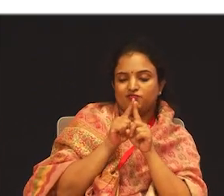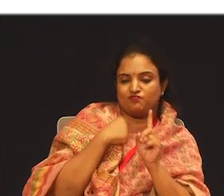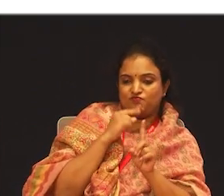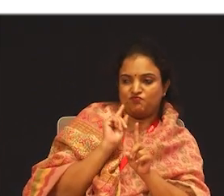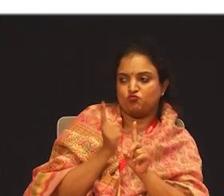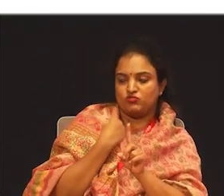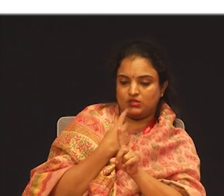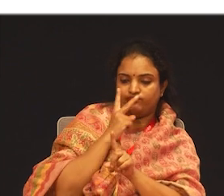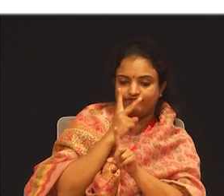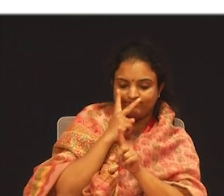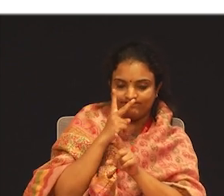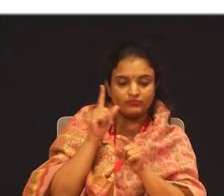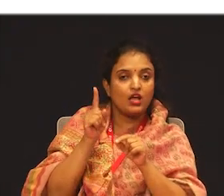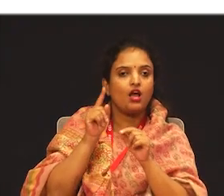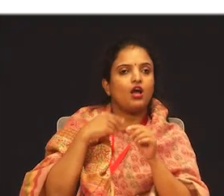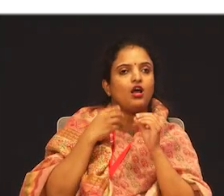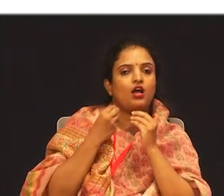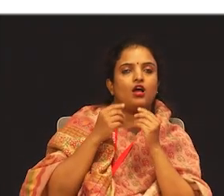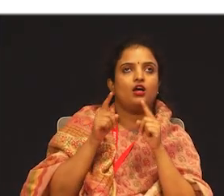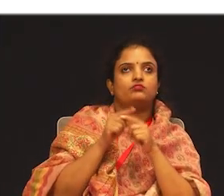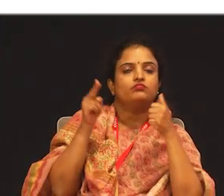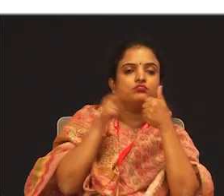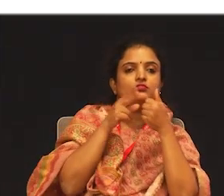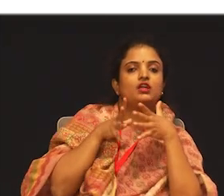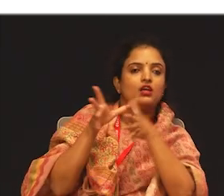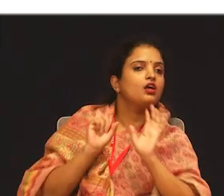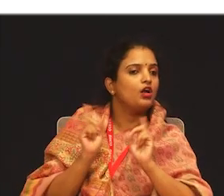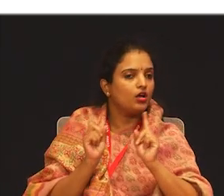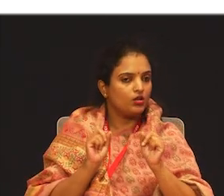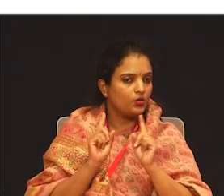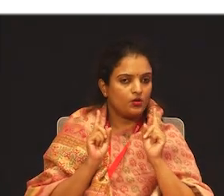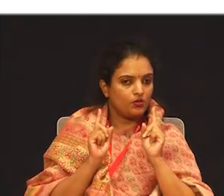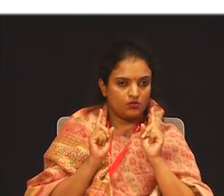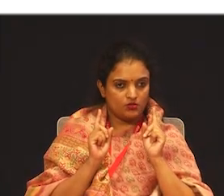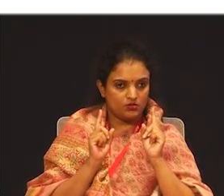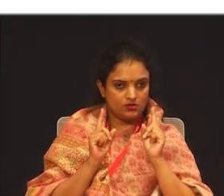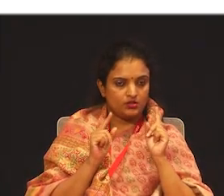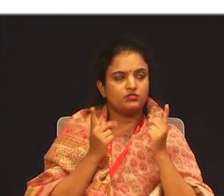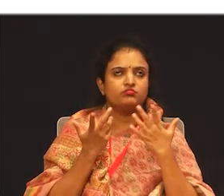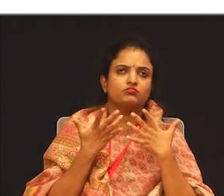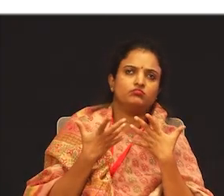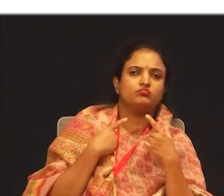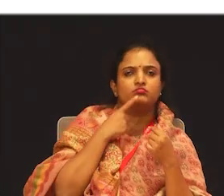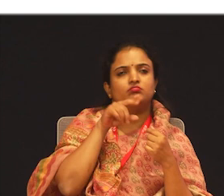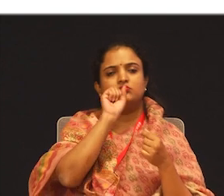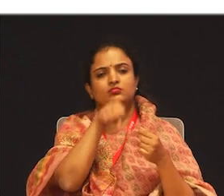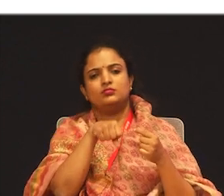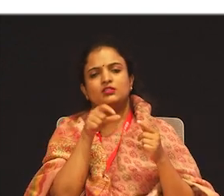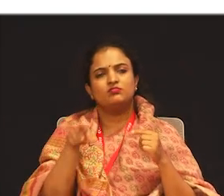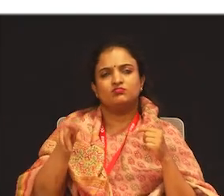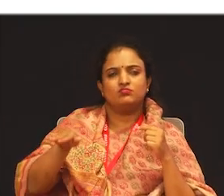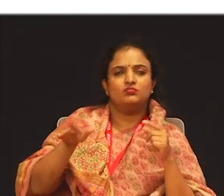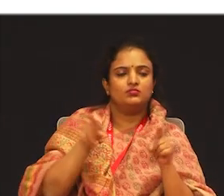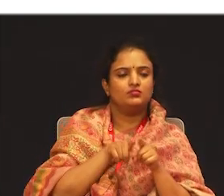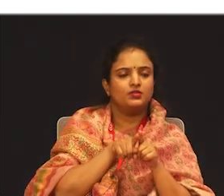do not label any child. We simply say, yes, the child